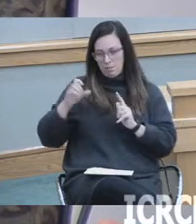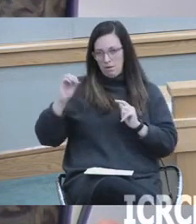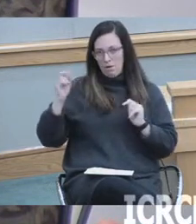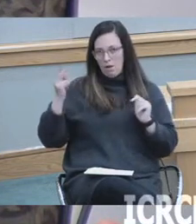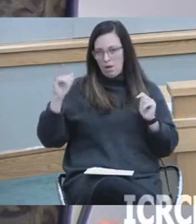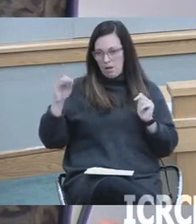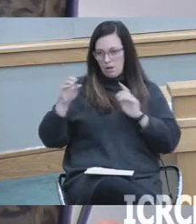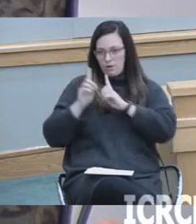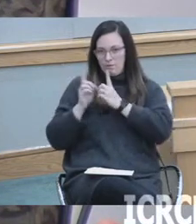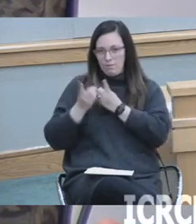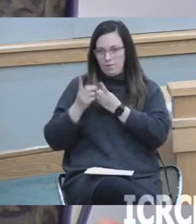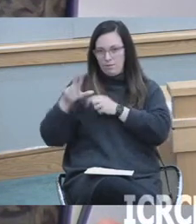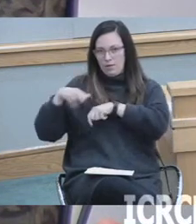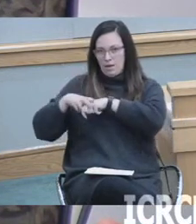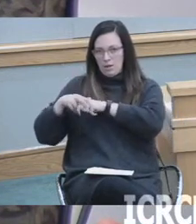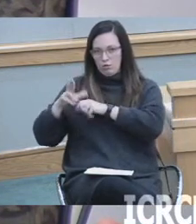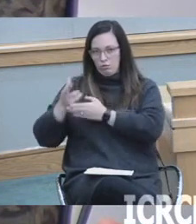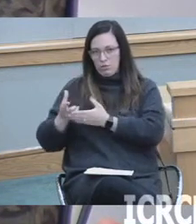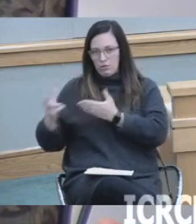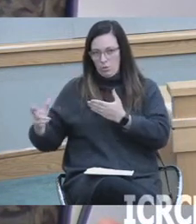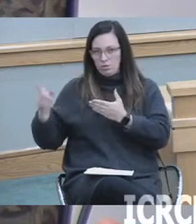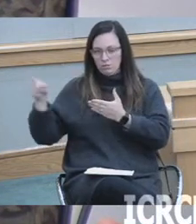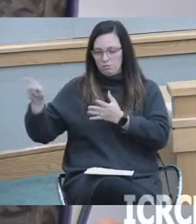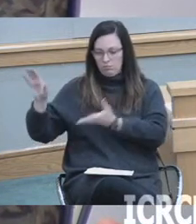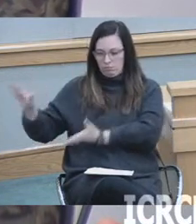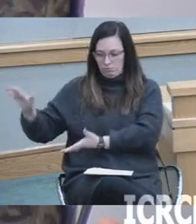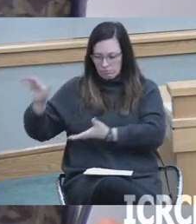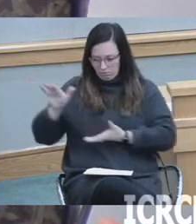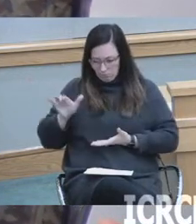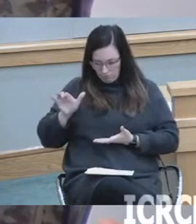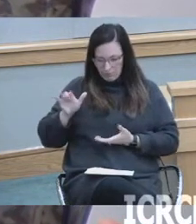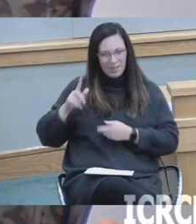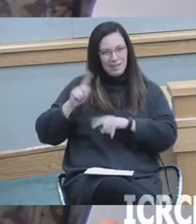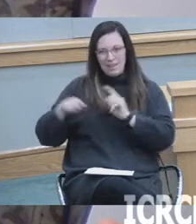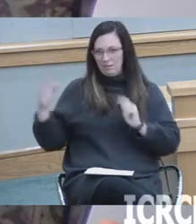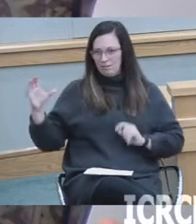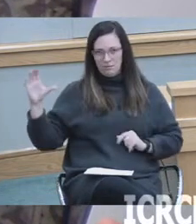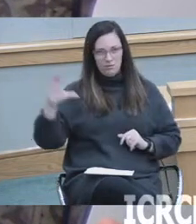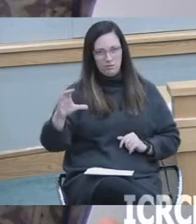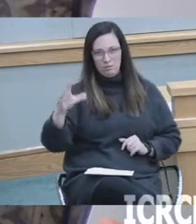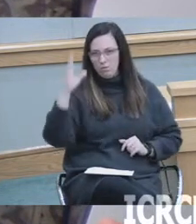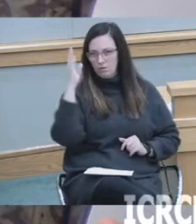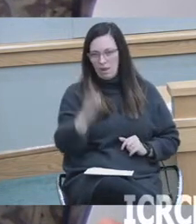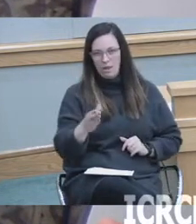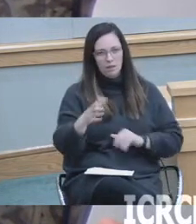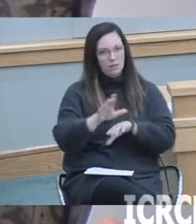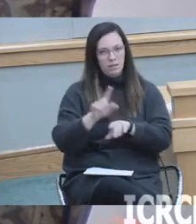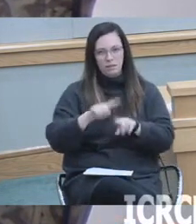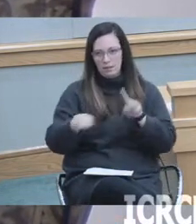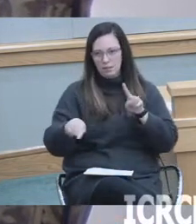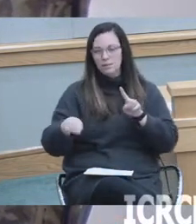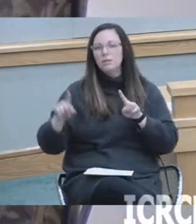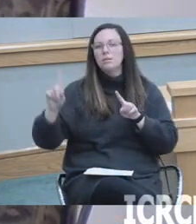Natural Resources, which have to come to the village and can't come directly to the Gorman Heritage Farm.